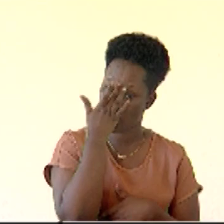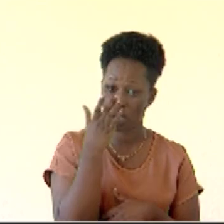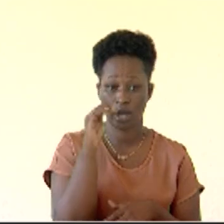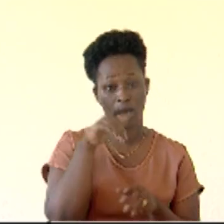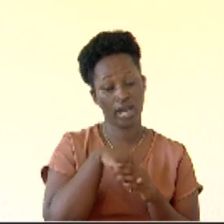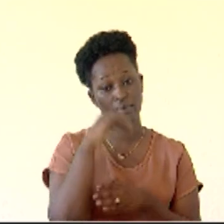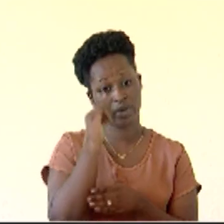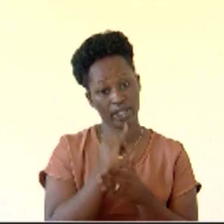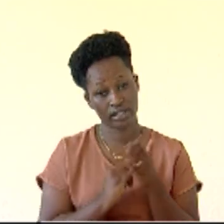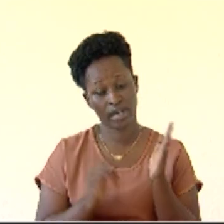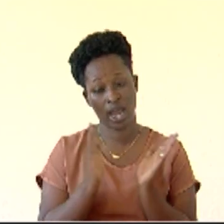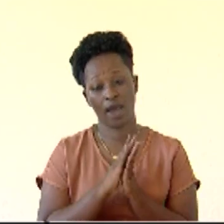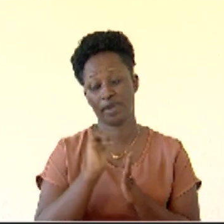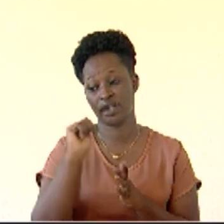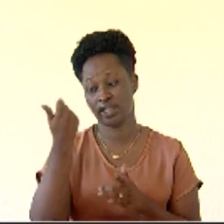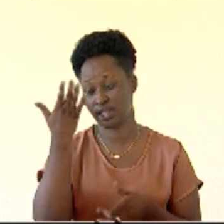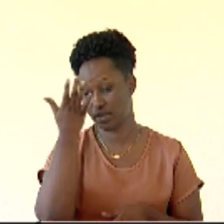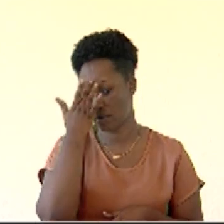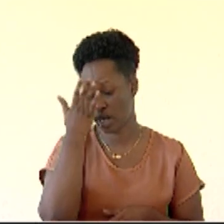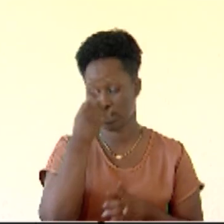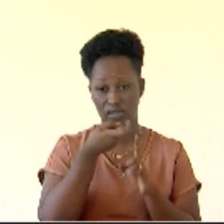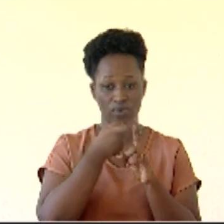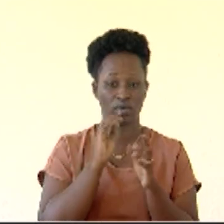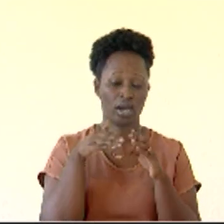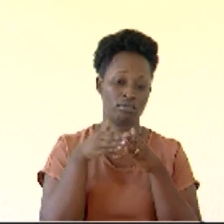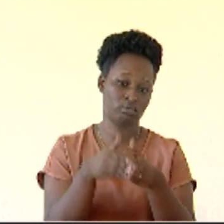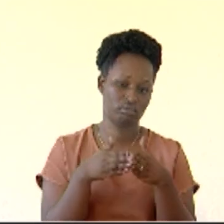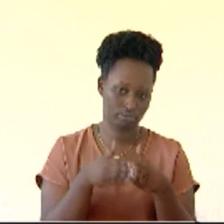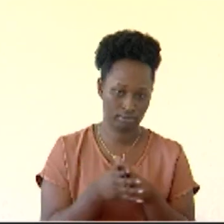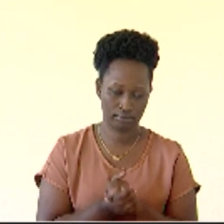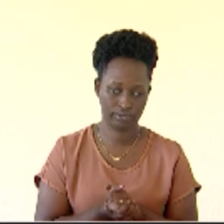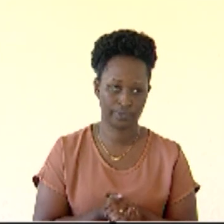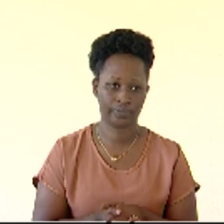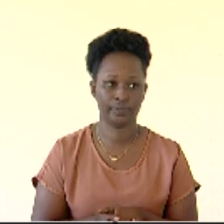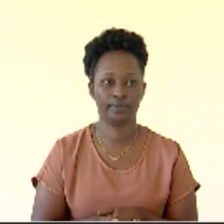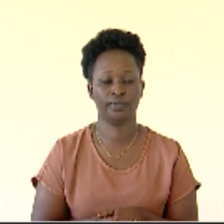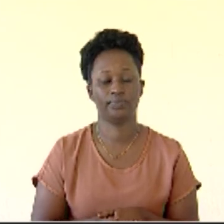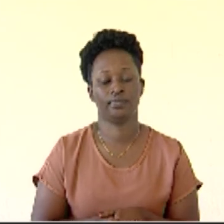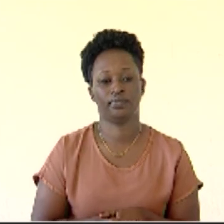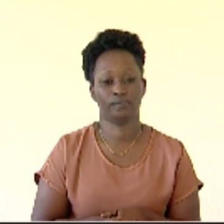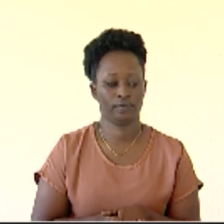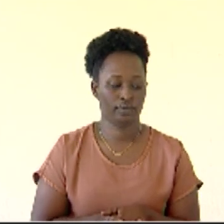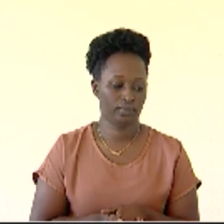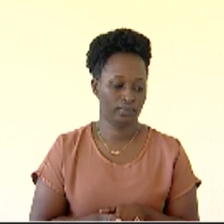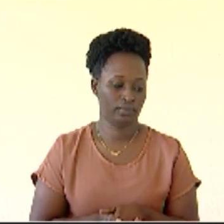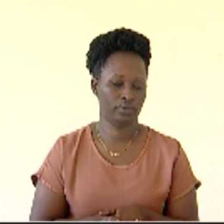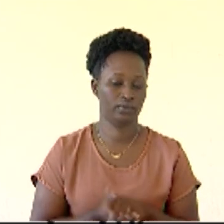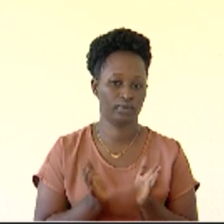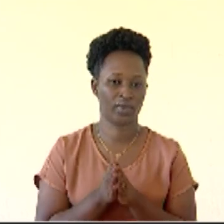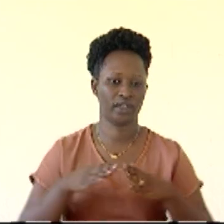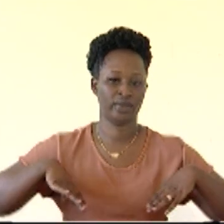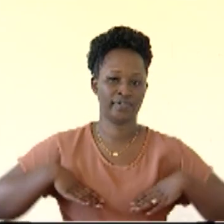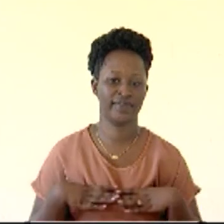forms of sexual transmitted diseases and other forms of sexual transmitted diseases, and even what we call physical